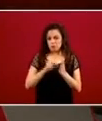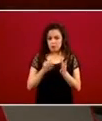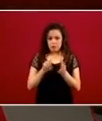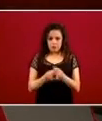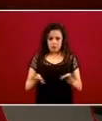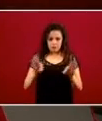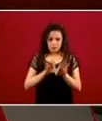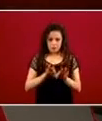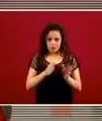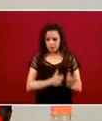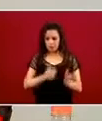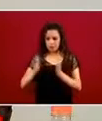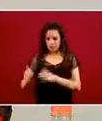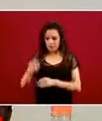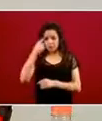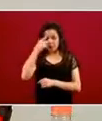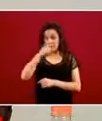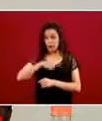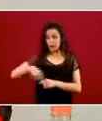national health system.